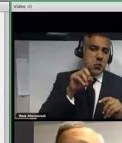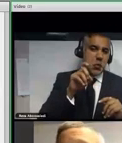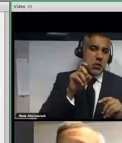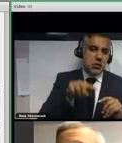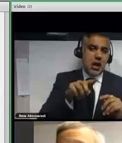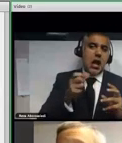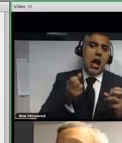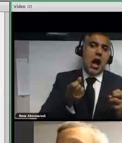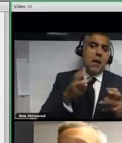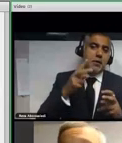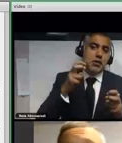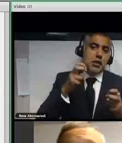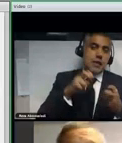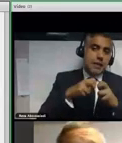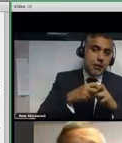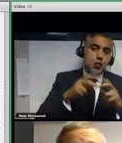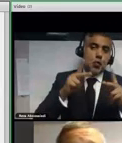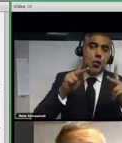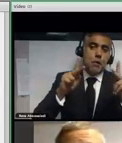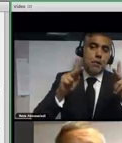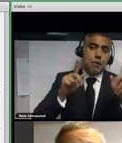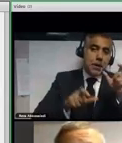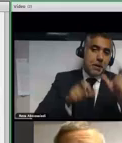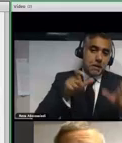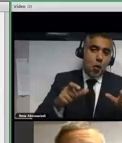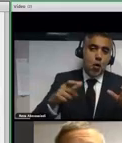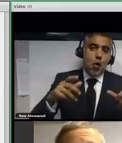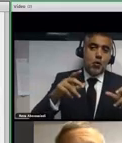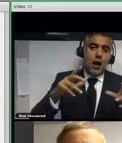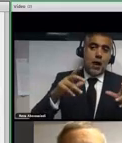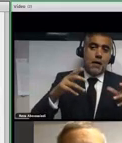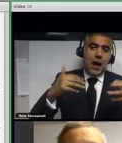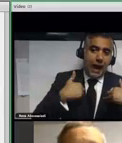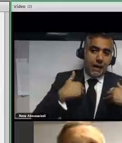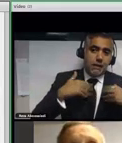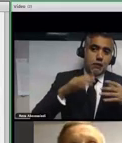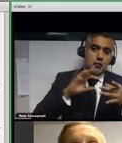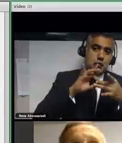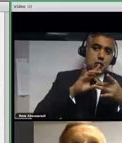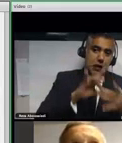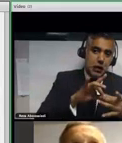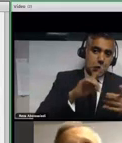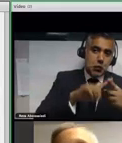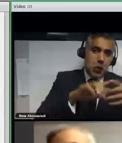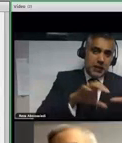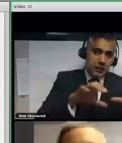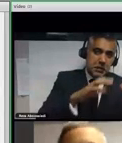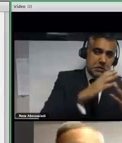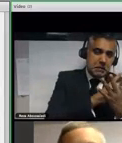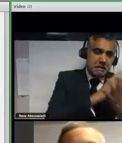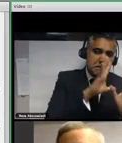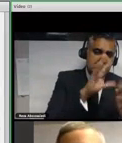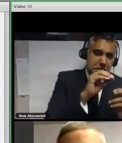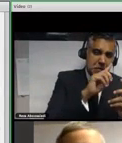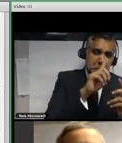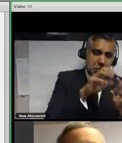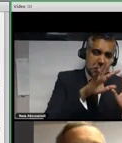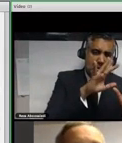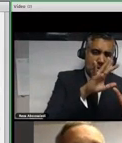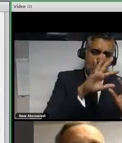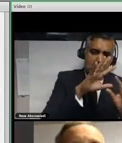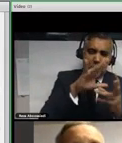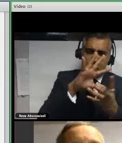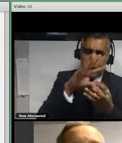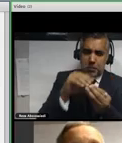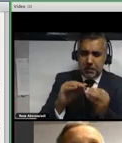much difficulty people have doing different types of activities. And then we combine them all together into a number. I